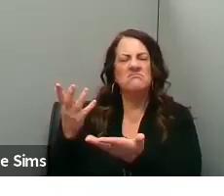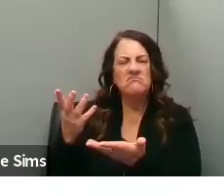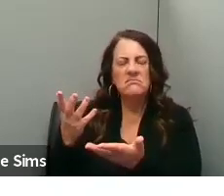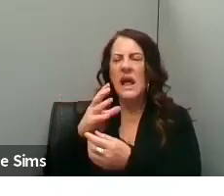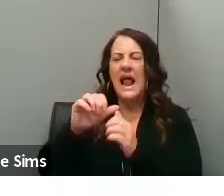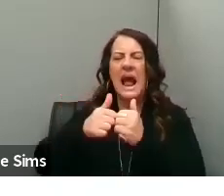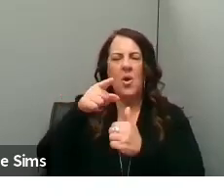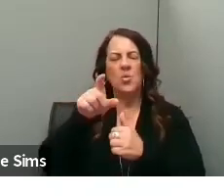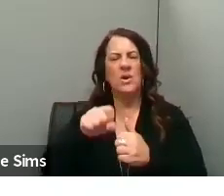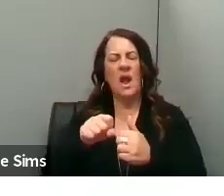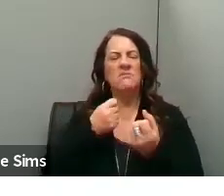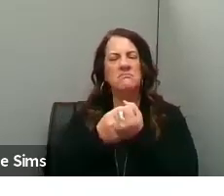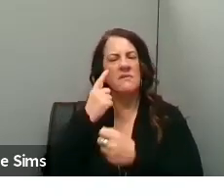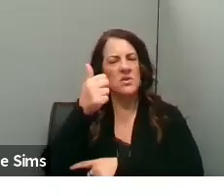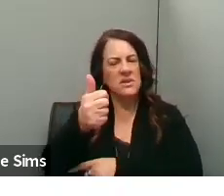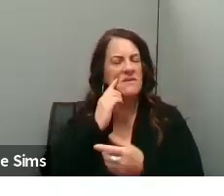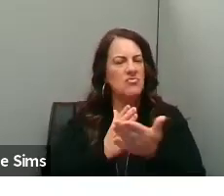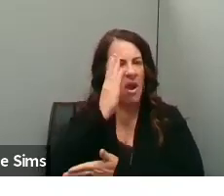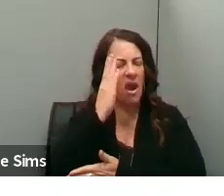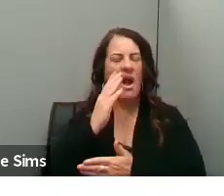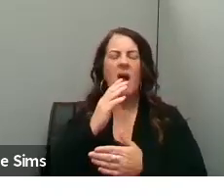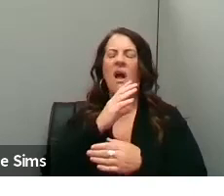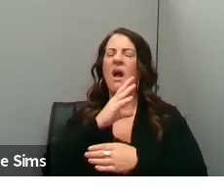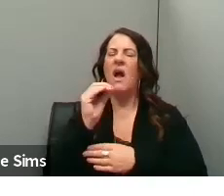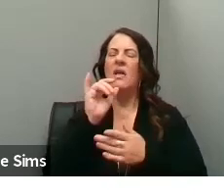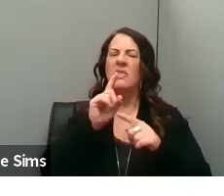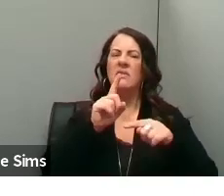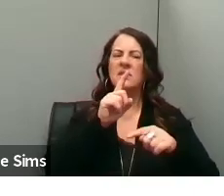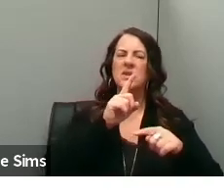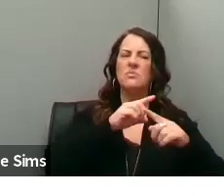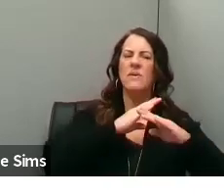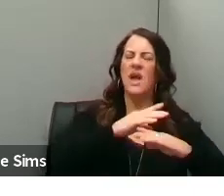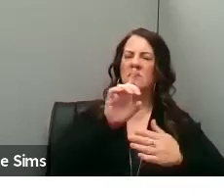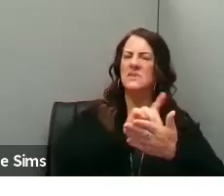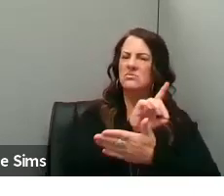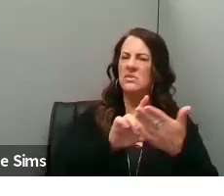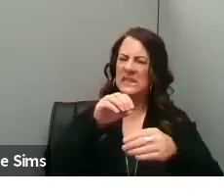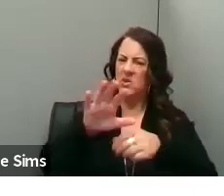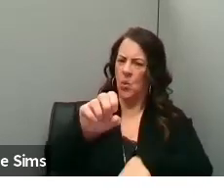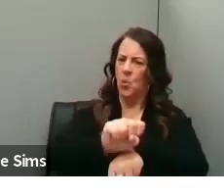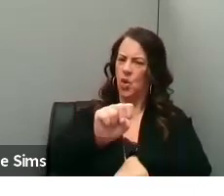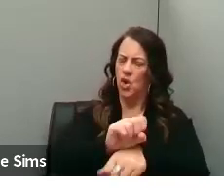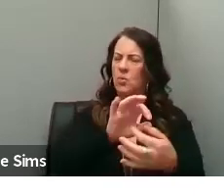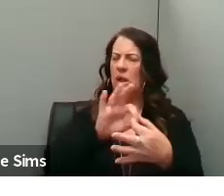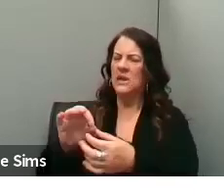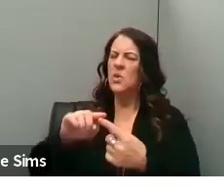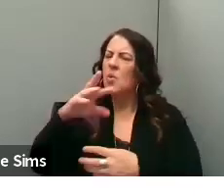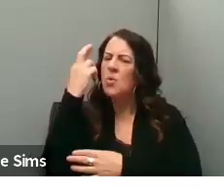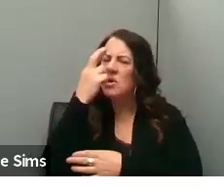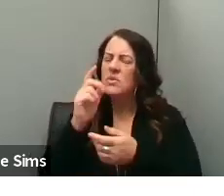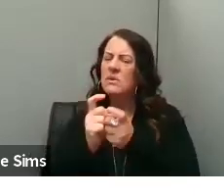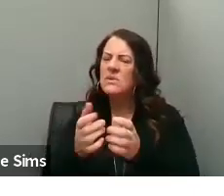right to be free from disability discrimination in the workplace and specifically to reasonable accommodations. Next